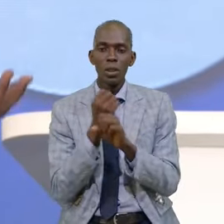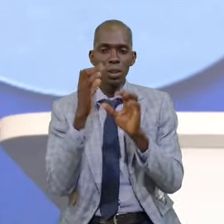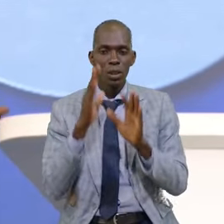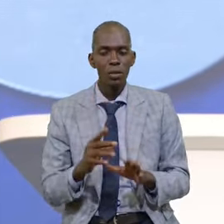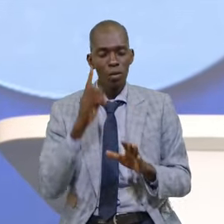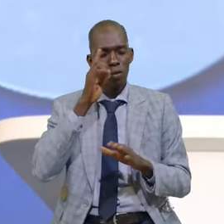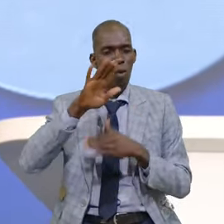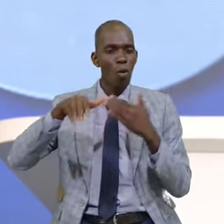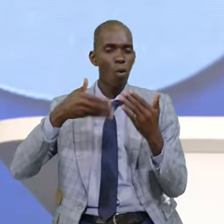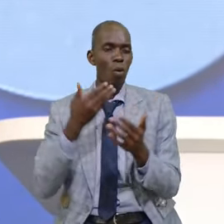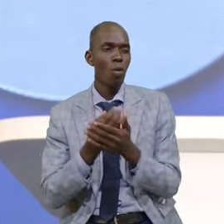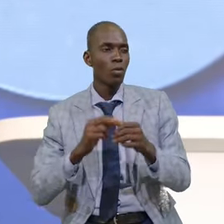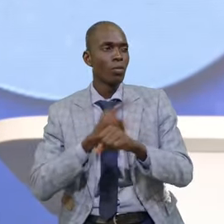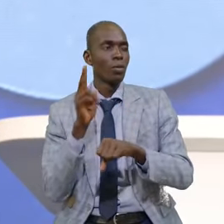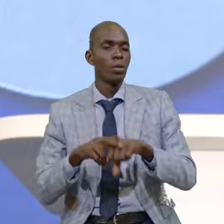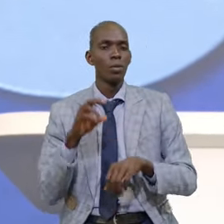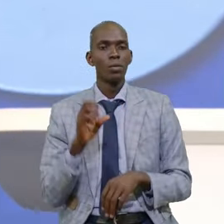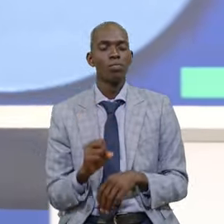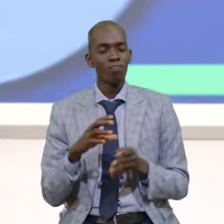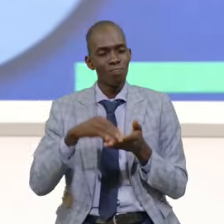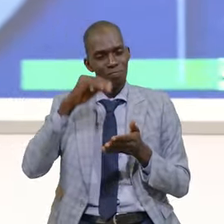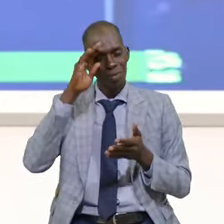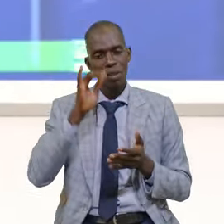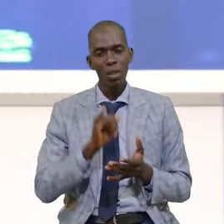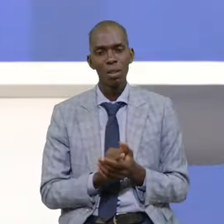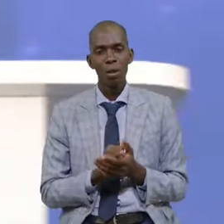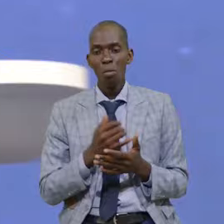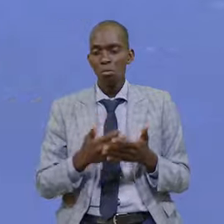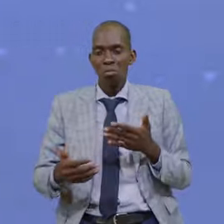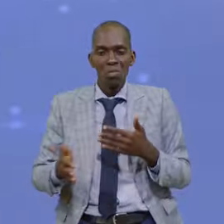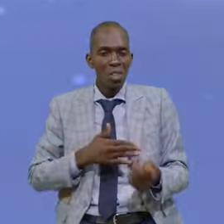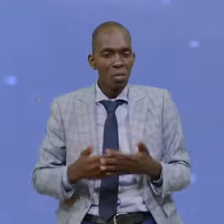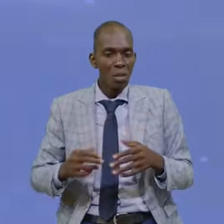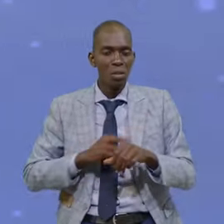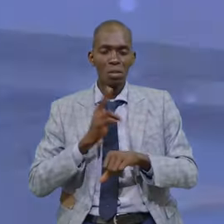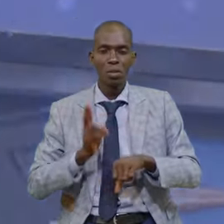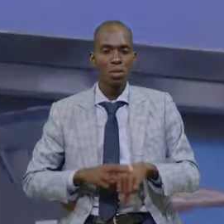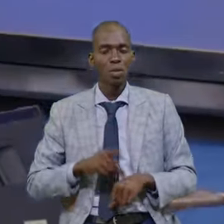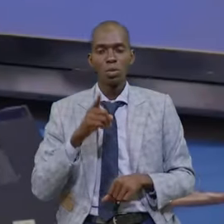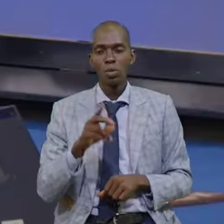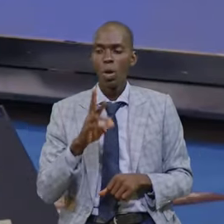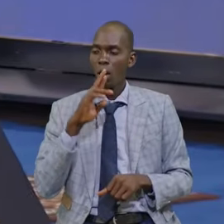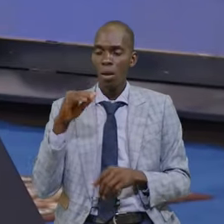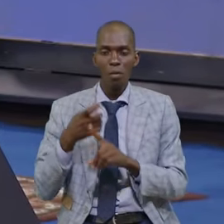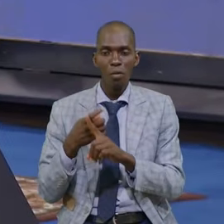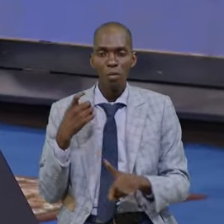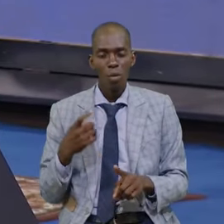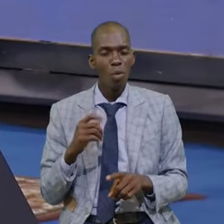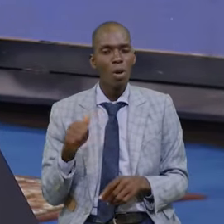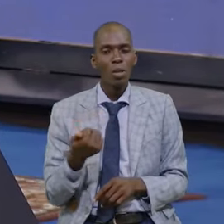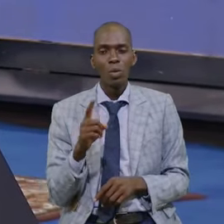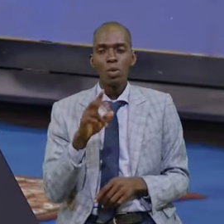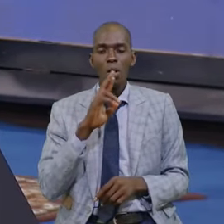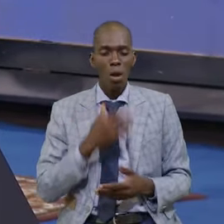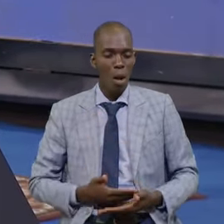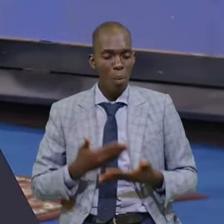all nations. Learn that. That whatever nation you are in, wherever you are born, the